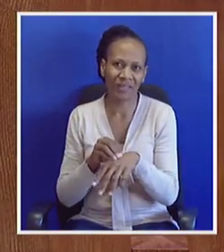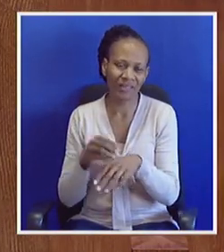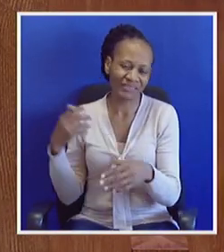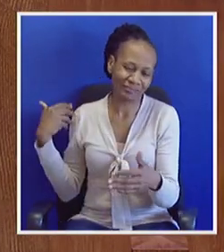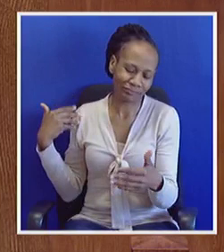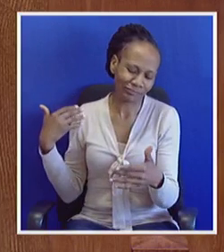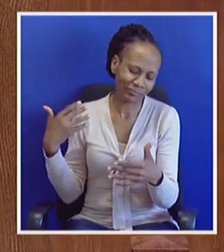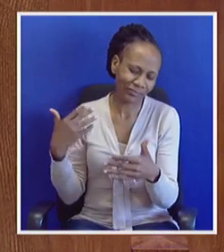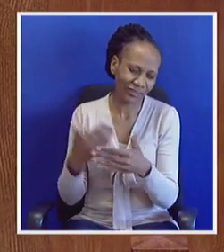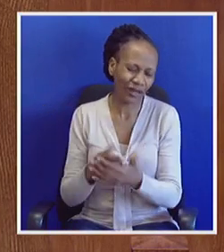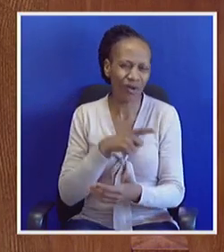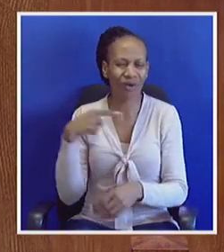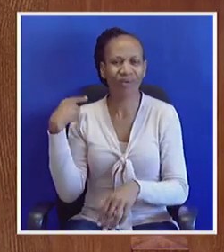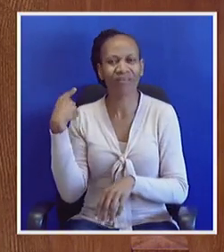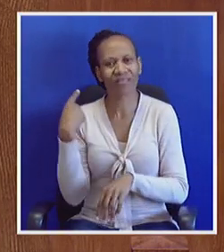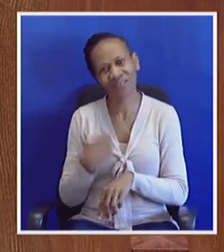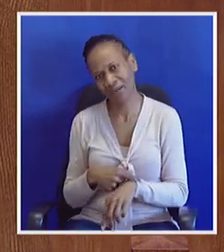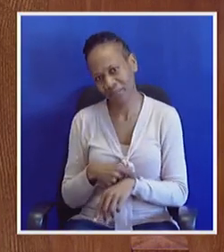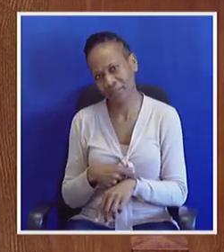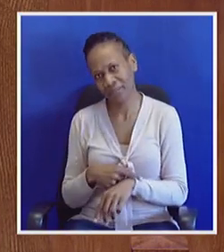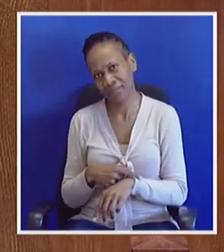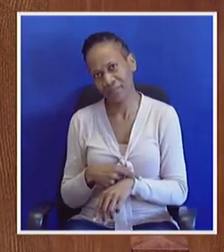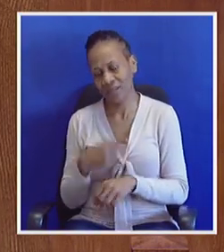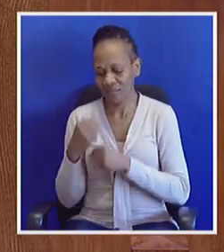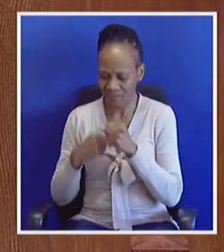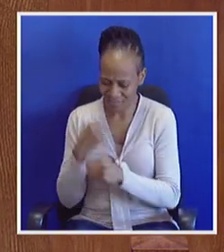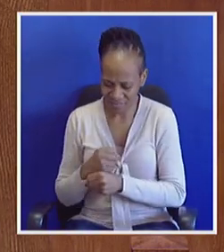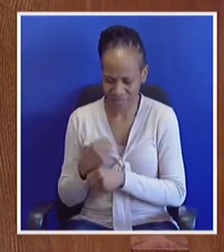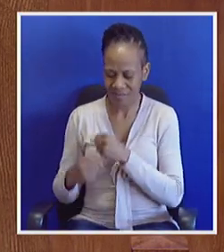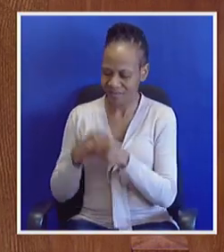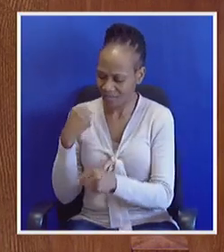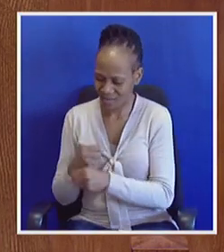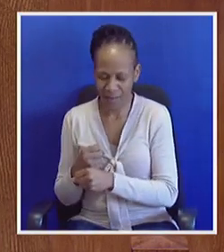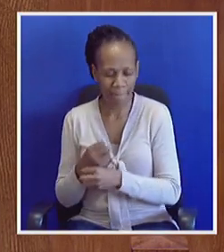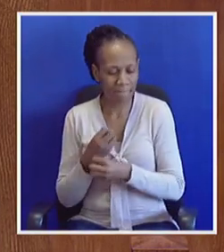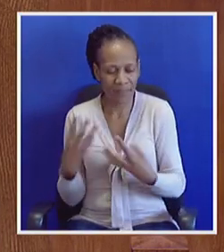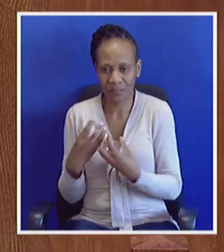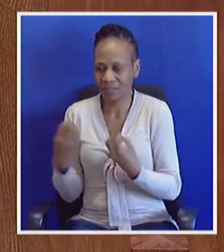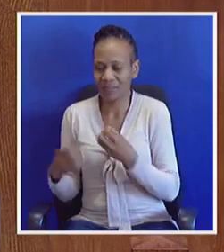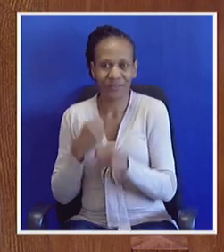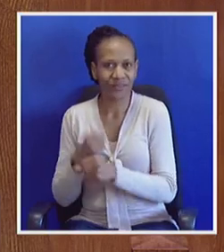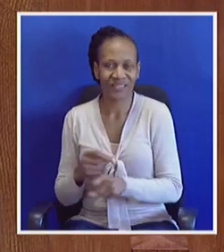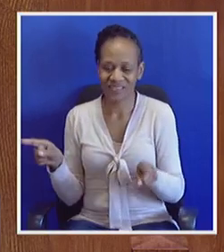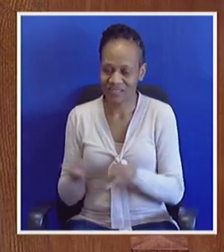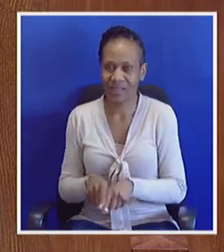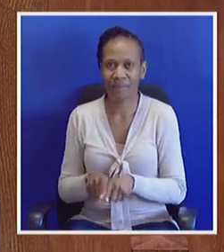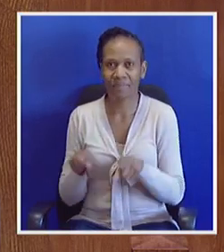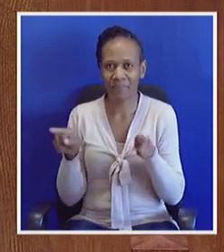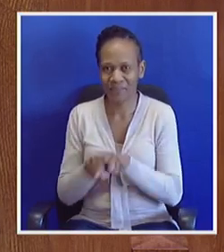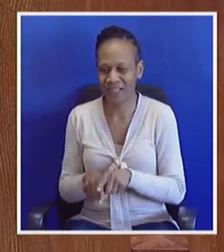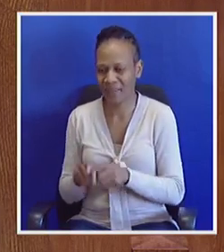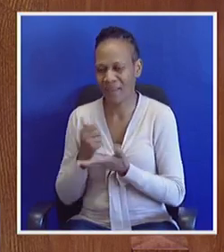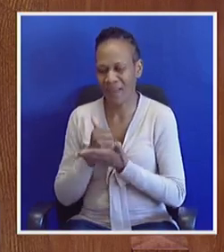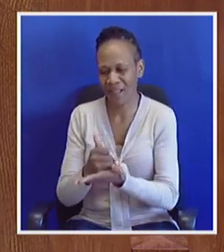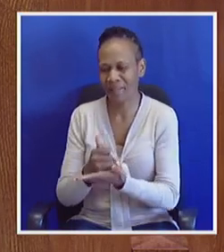as one can remember. Every year, for the past whatever years, these bailouts keep on